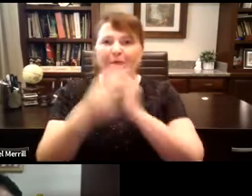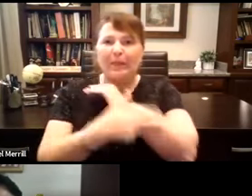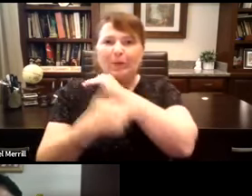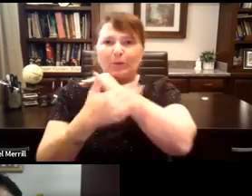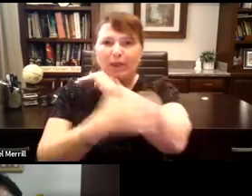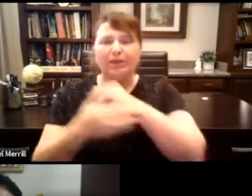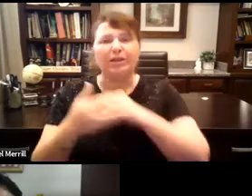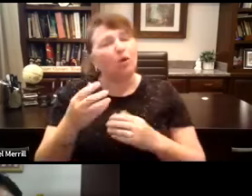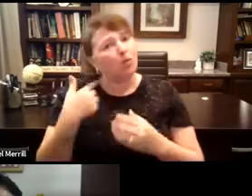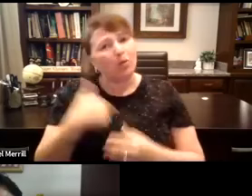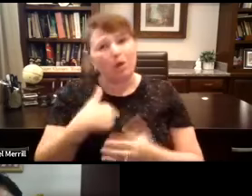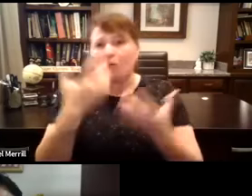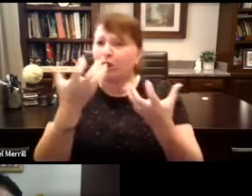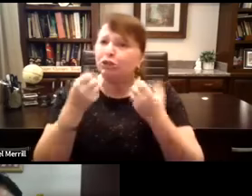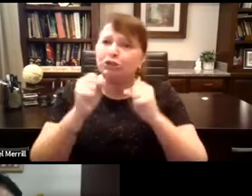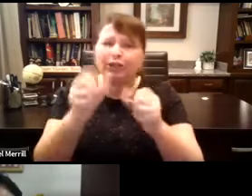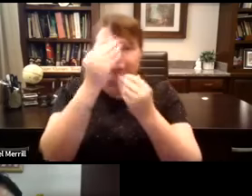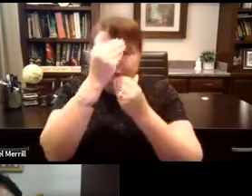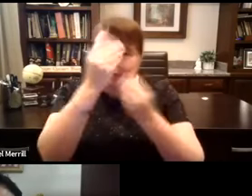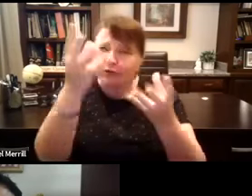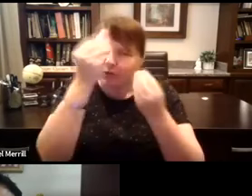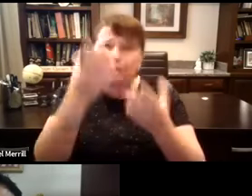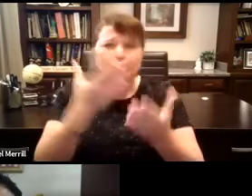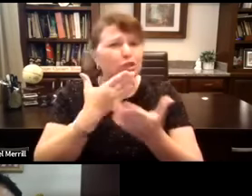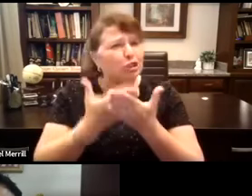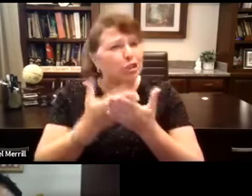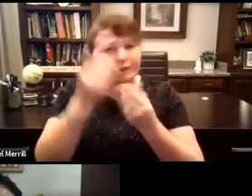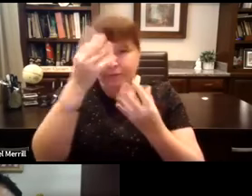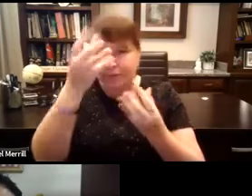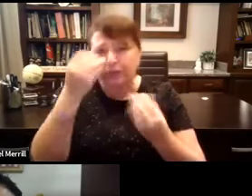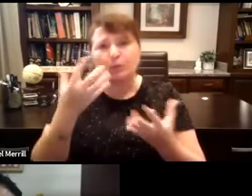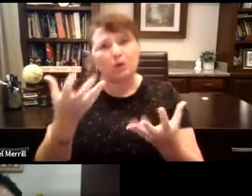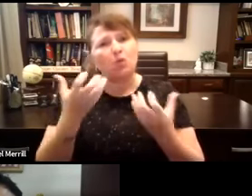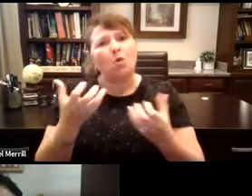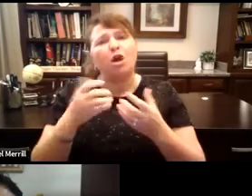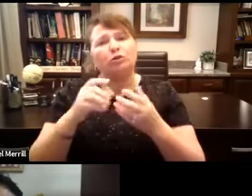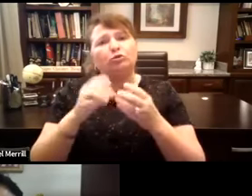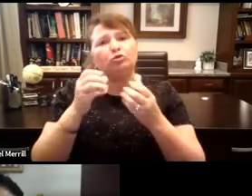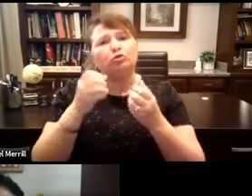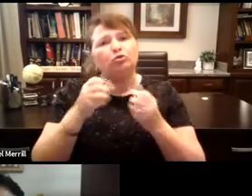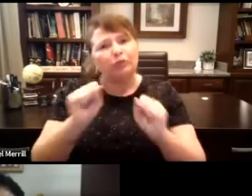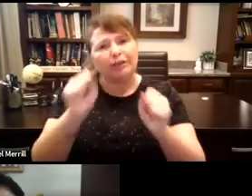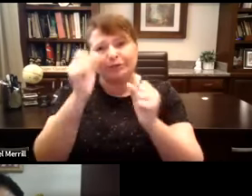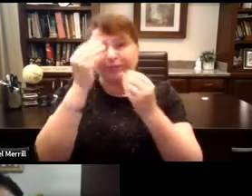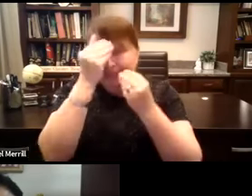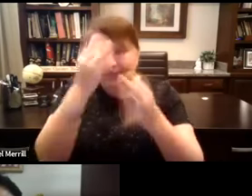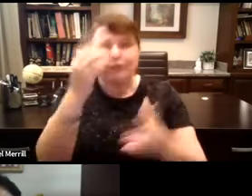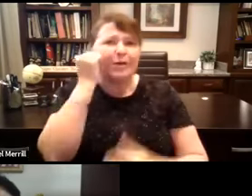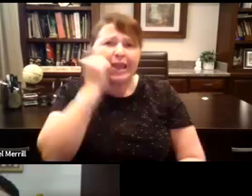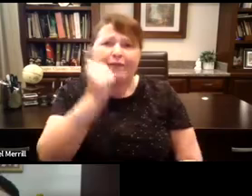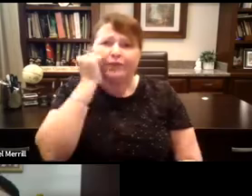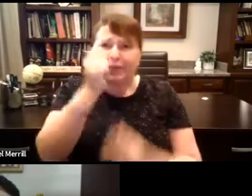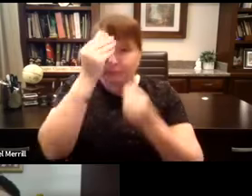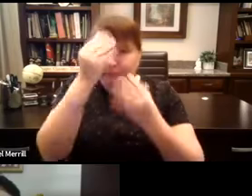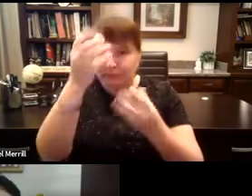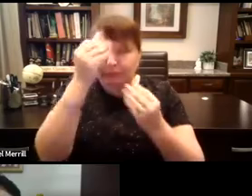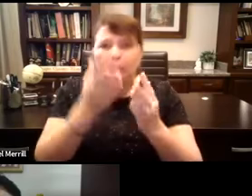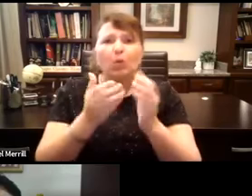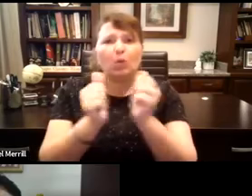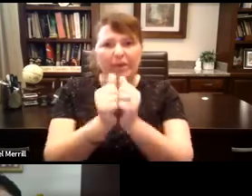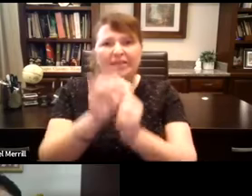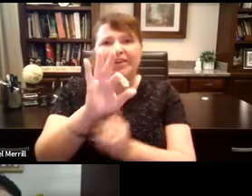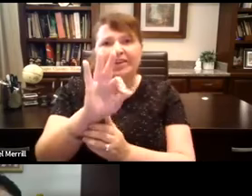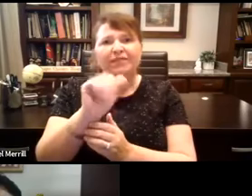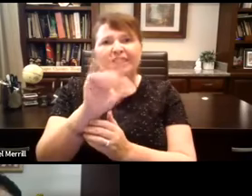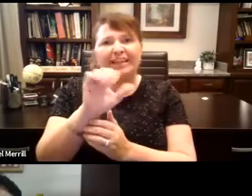as much reliable information, it's our intent to begin providing a daily update via Facebook Live.